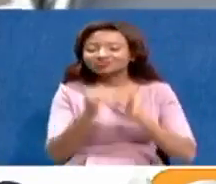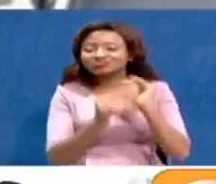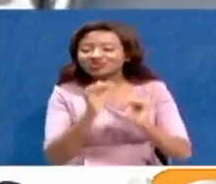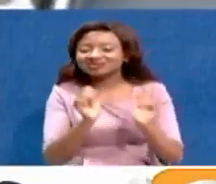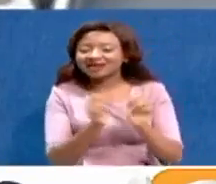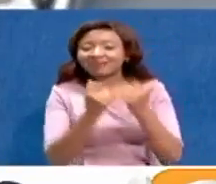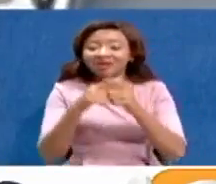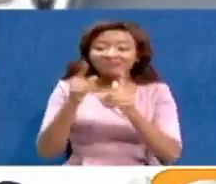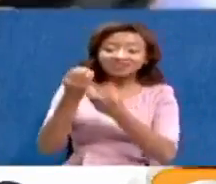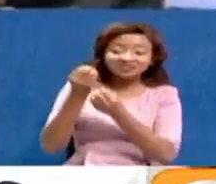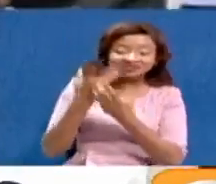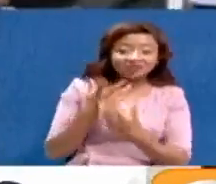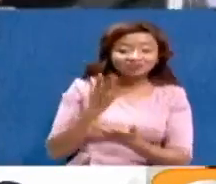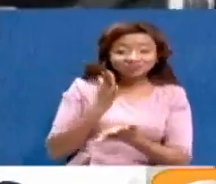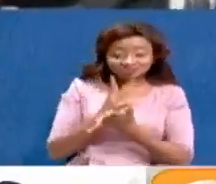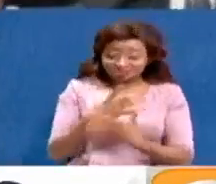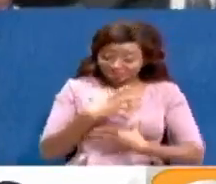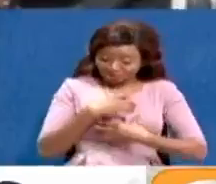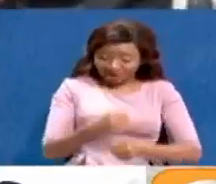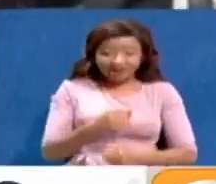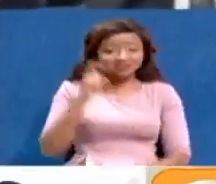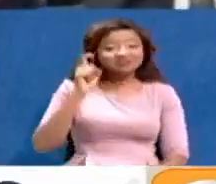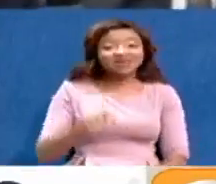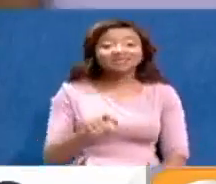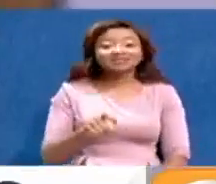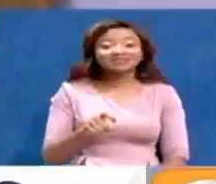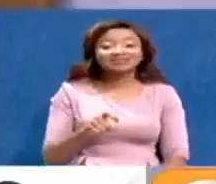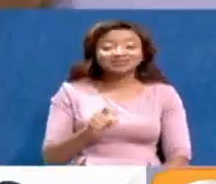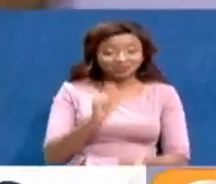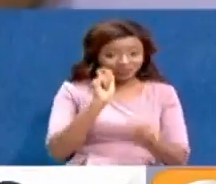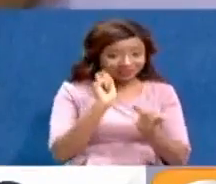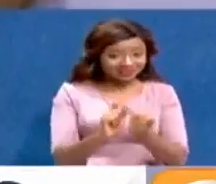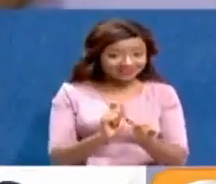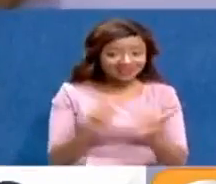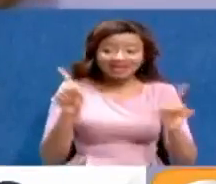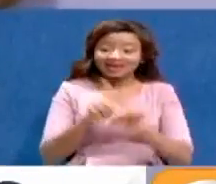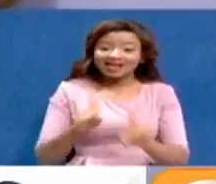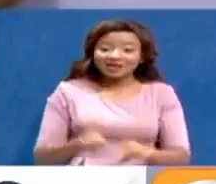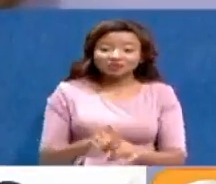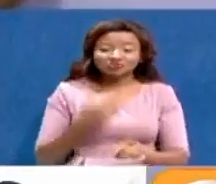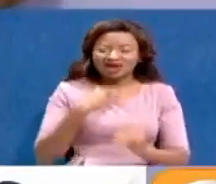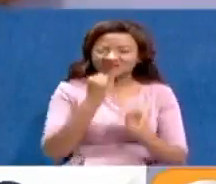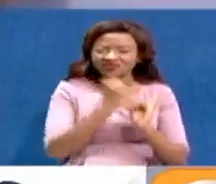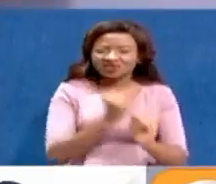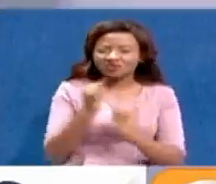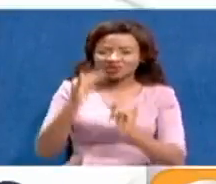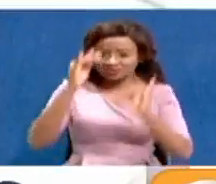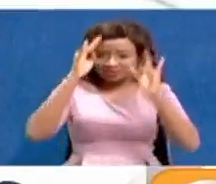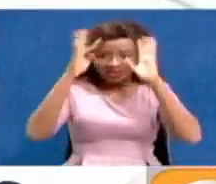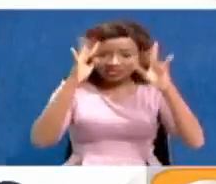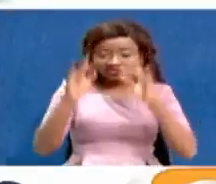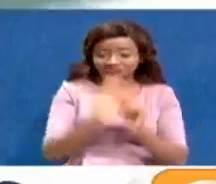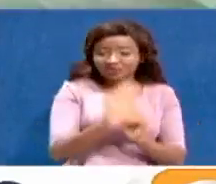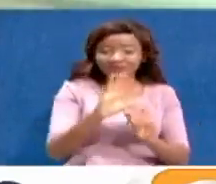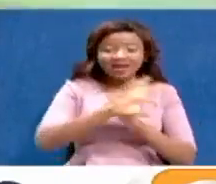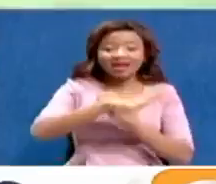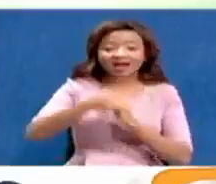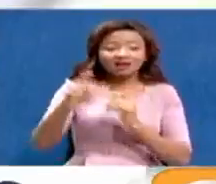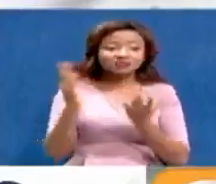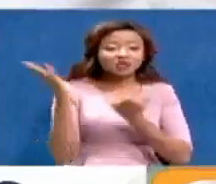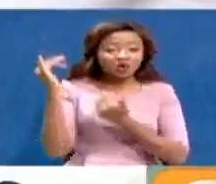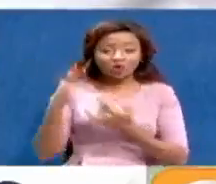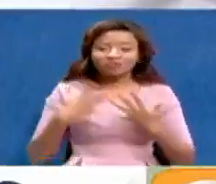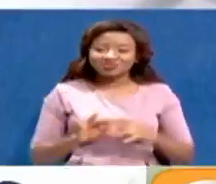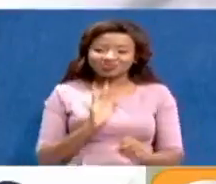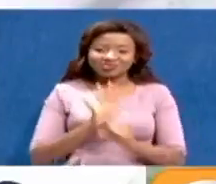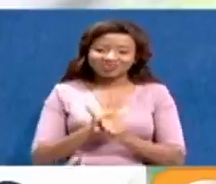he tells us it takes one's courage to take the test. And with this new initiative, the county hopes many residents will